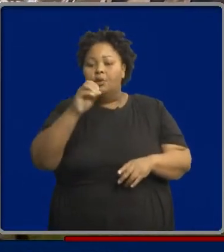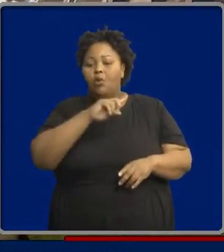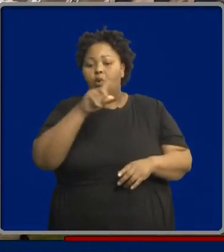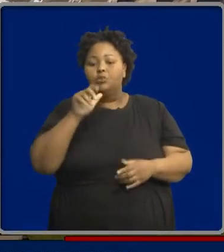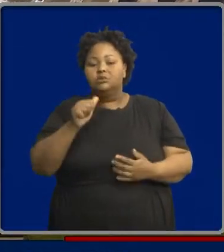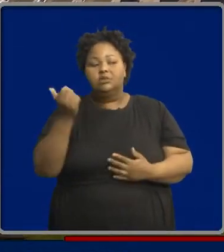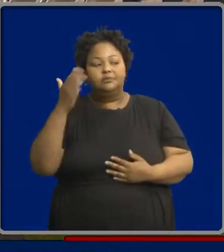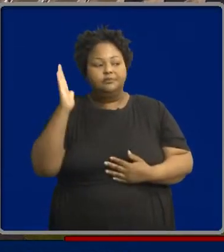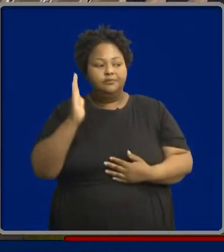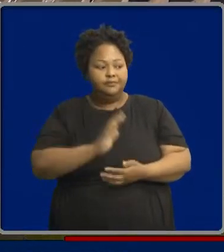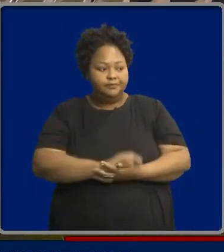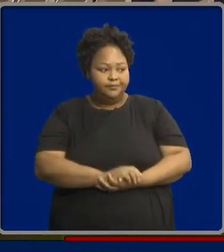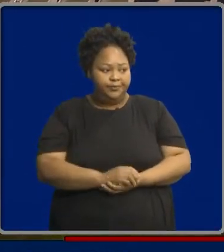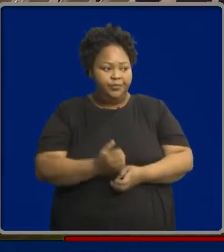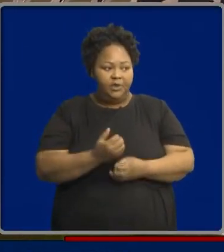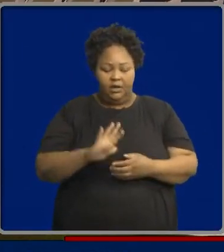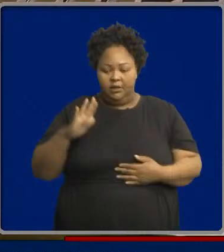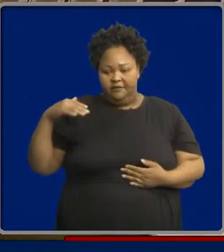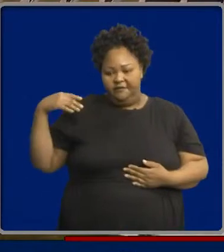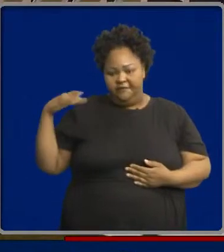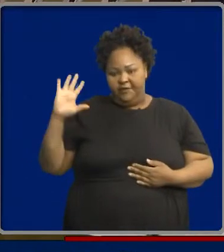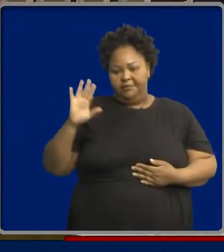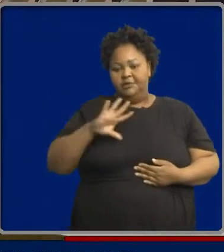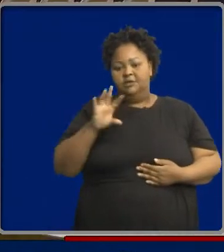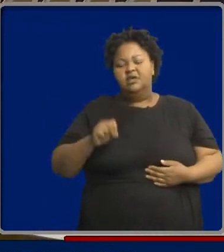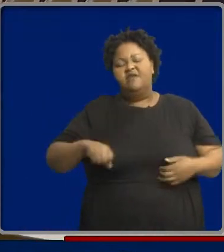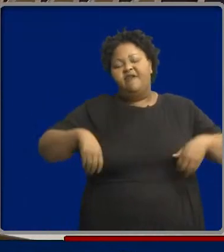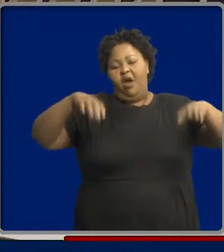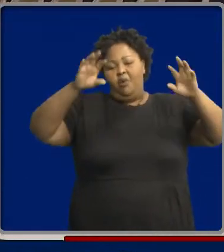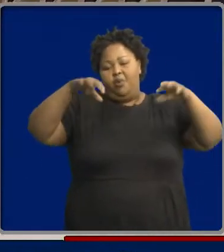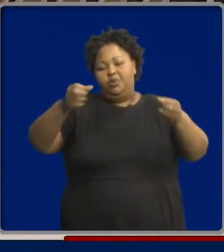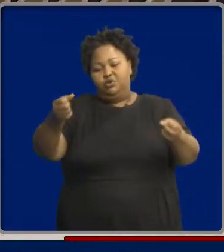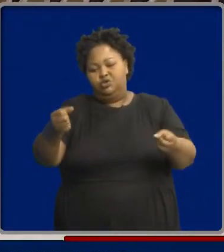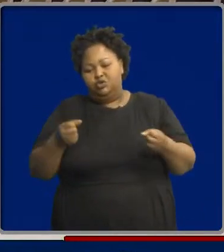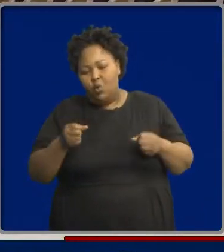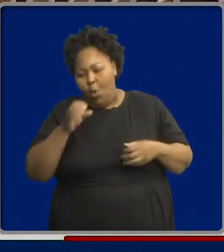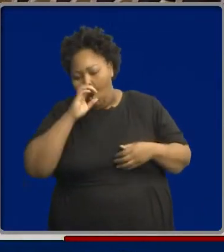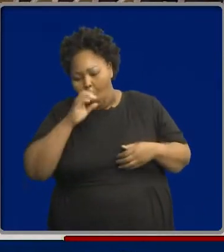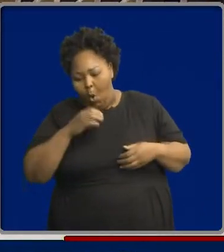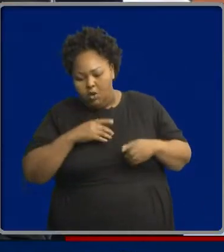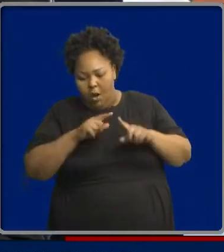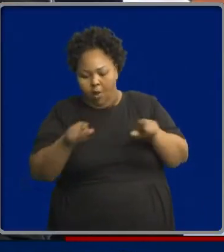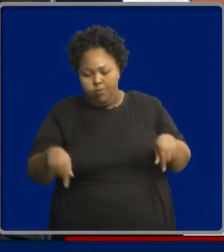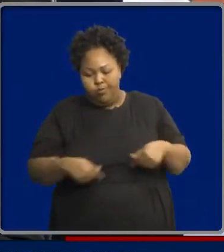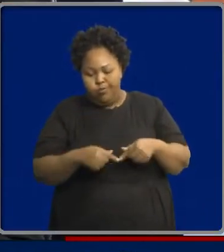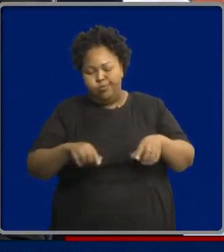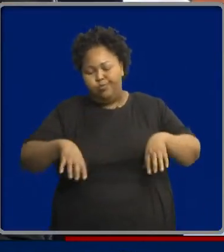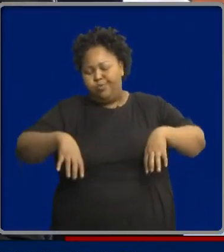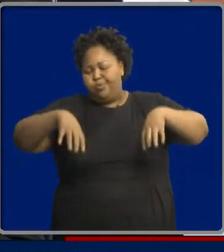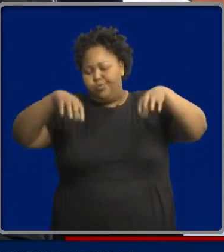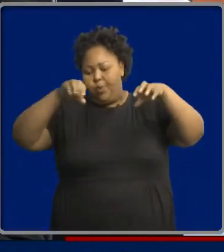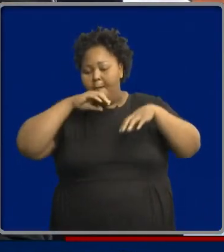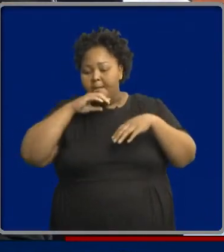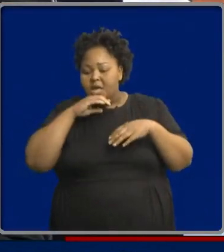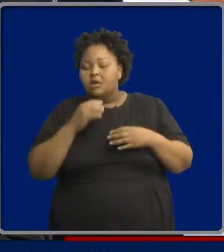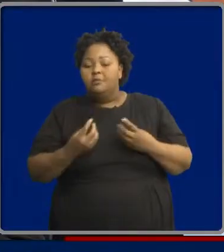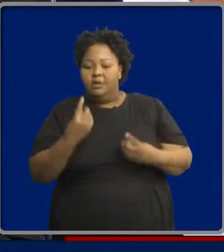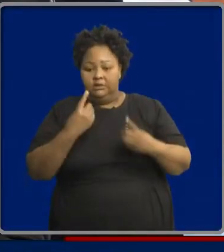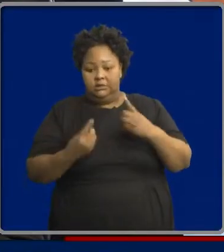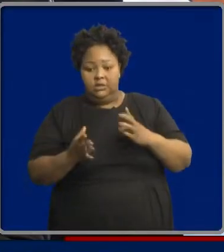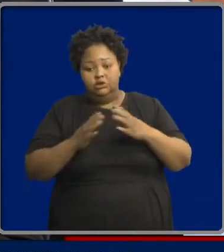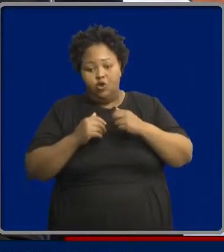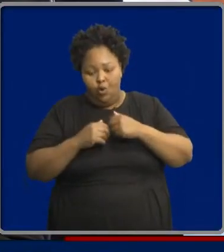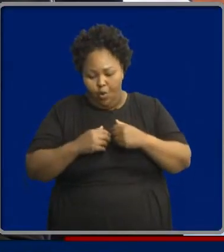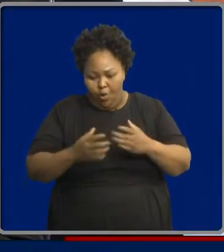releasing large volumes of water downstream, including the Kingdom of Eswatini due to persistent and above rains, the Director of Water Affairs in the Ministry